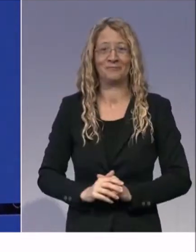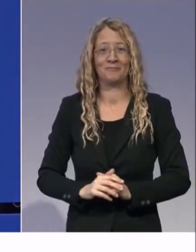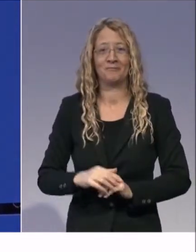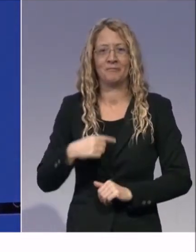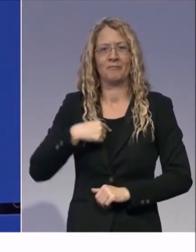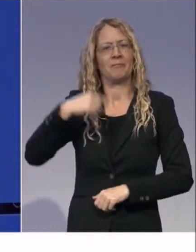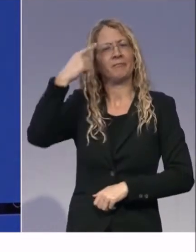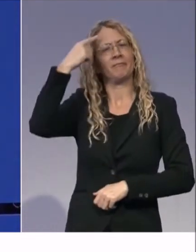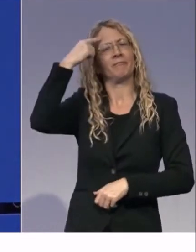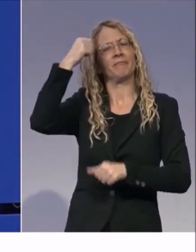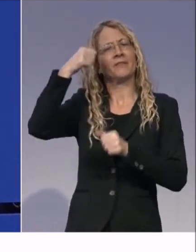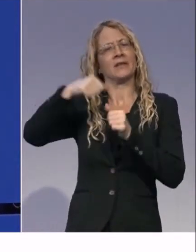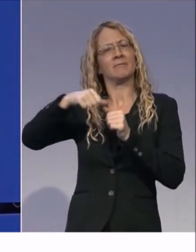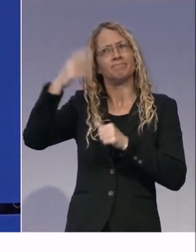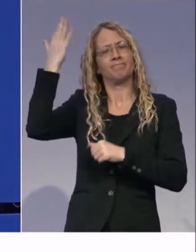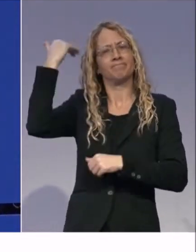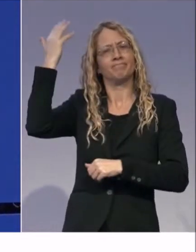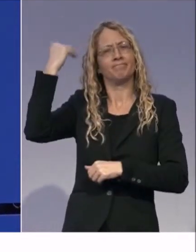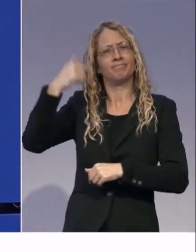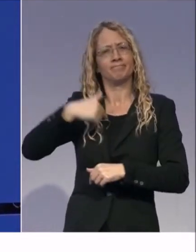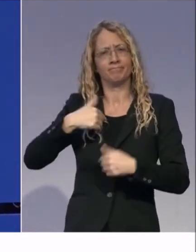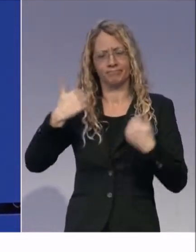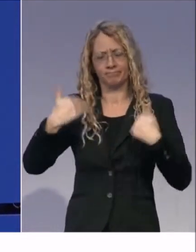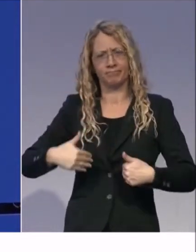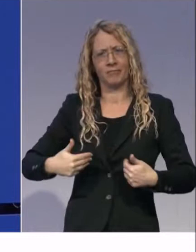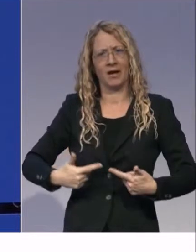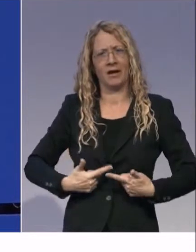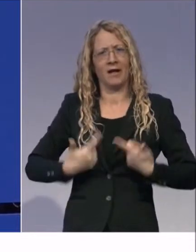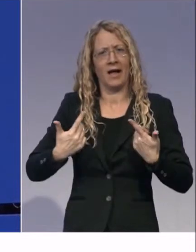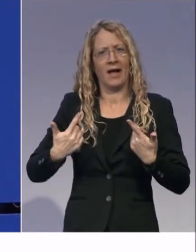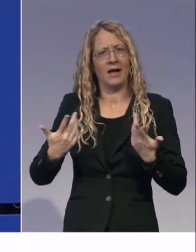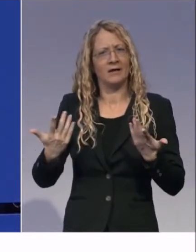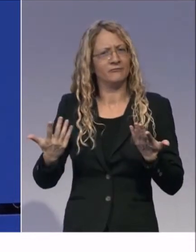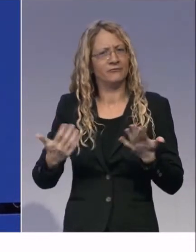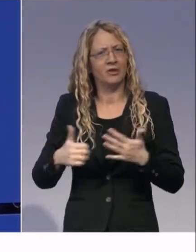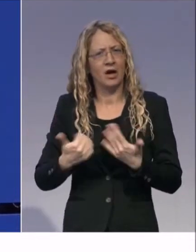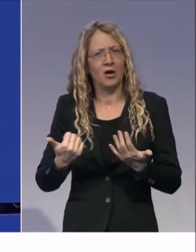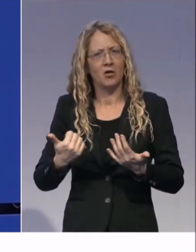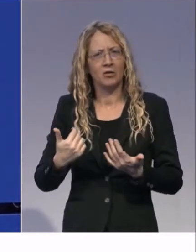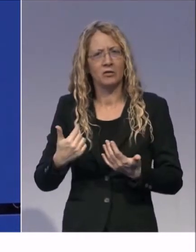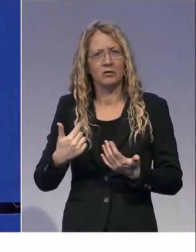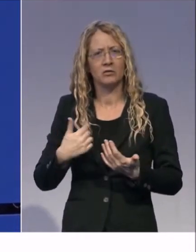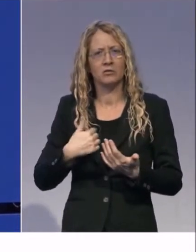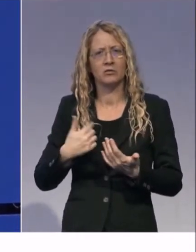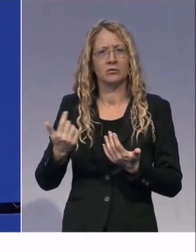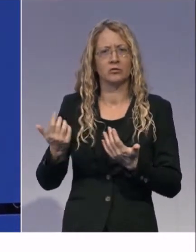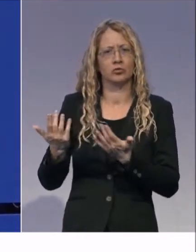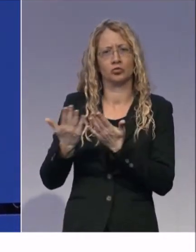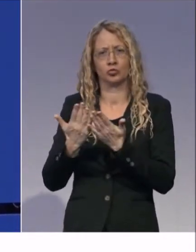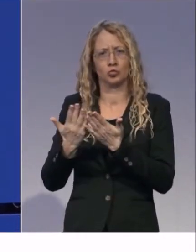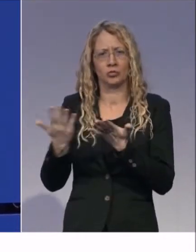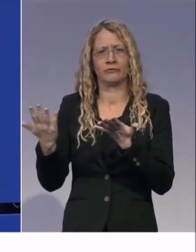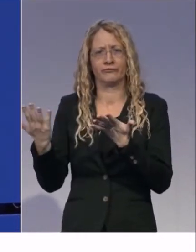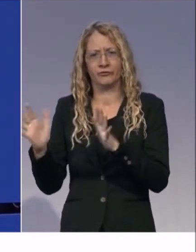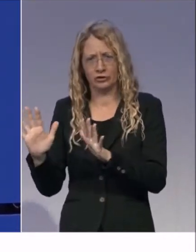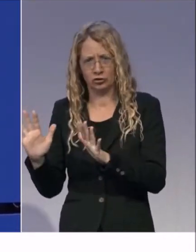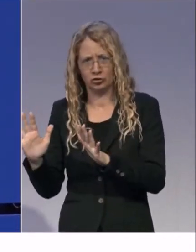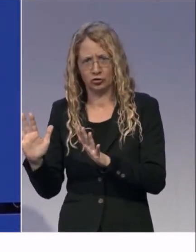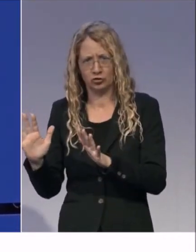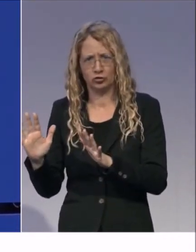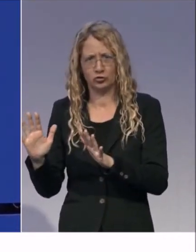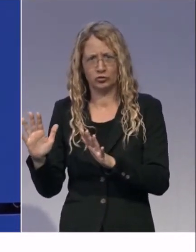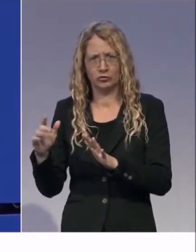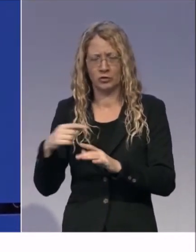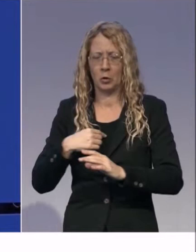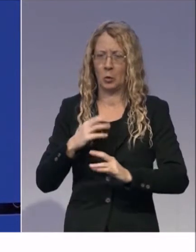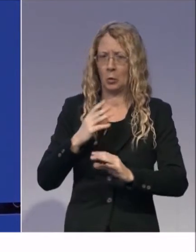journey, I came out of music school as a classical clarinetist, quite a bad one. And I knew